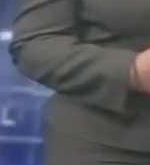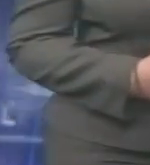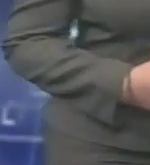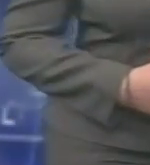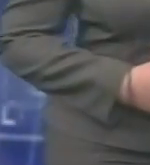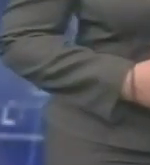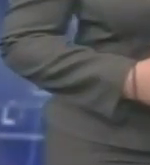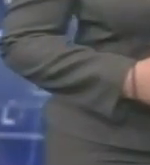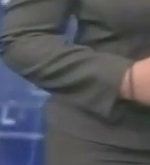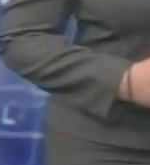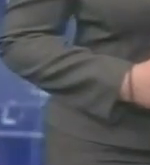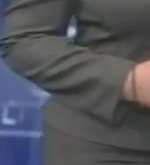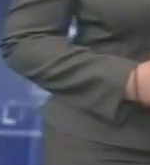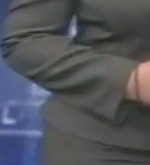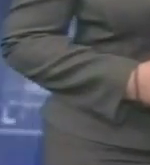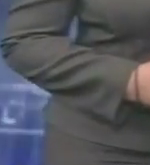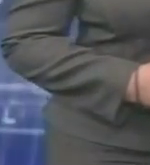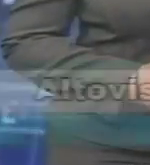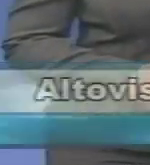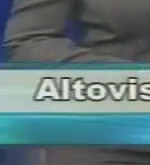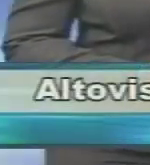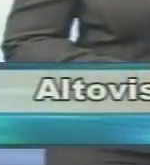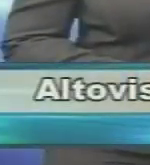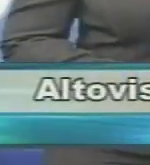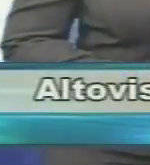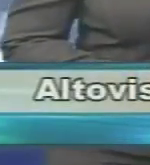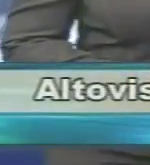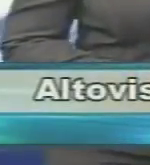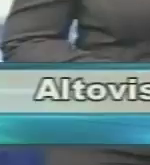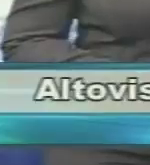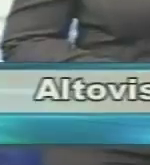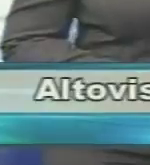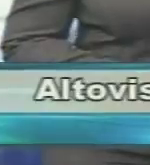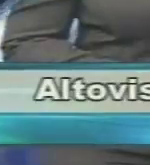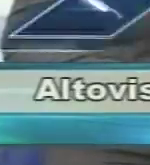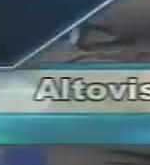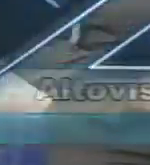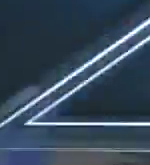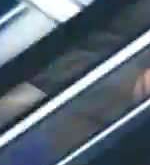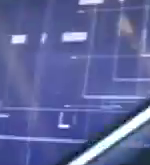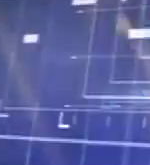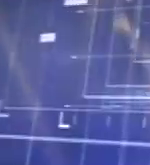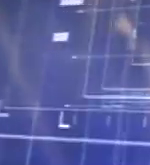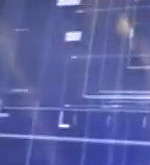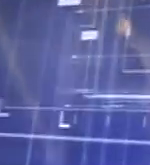end tonight's edition of the Business Beat, sponsored by Royal Fidelity. I'm Altaviz Munnings. Thanks so much for watching.